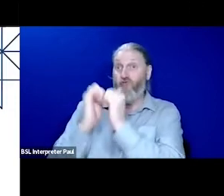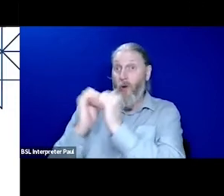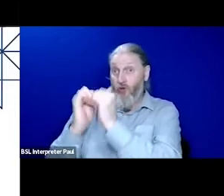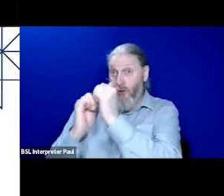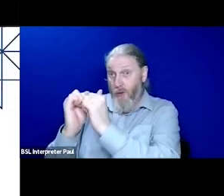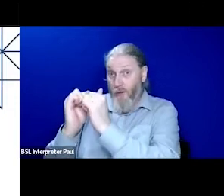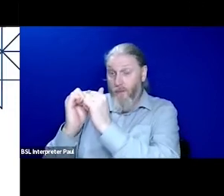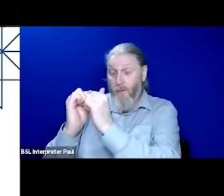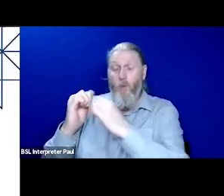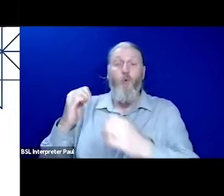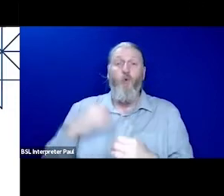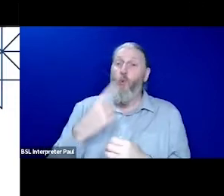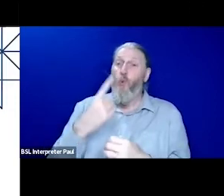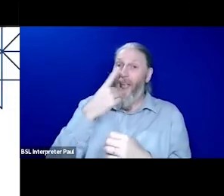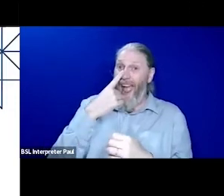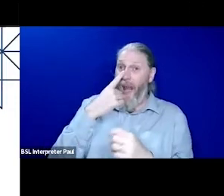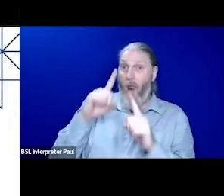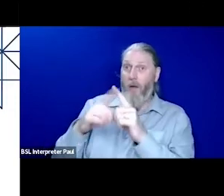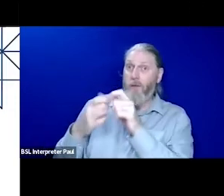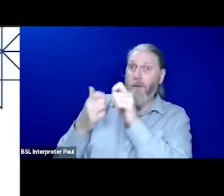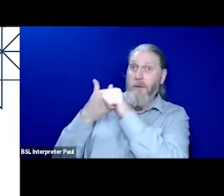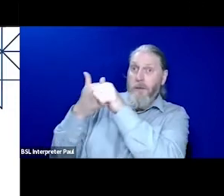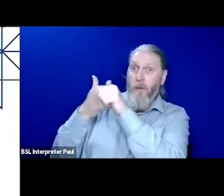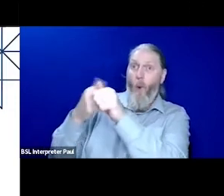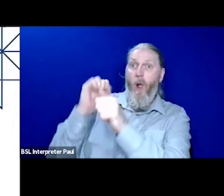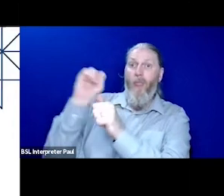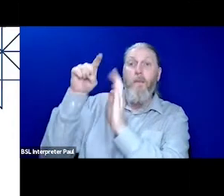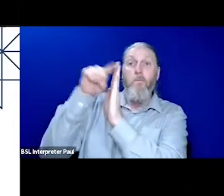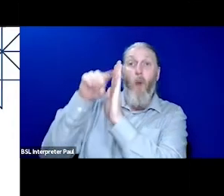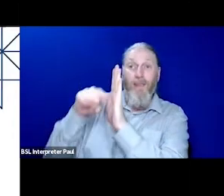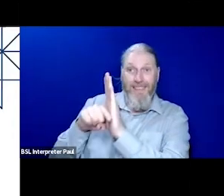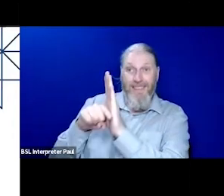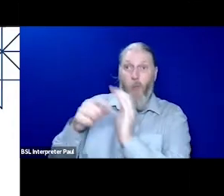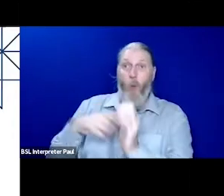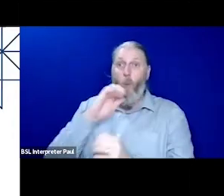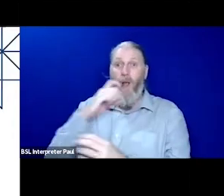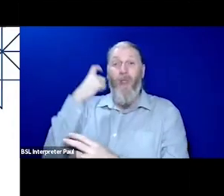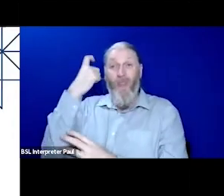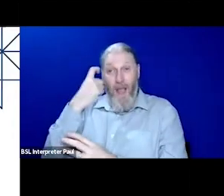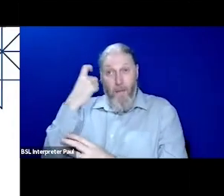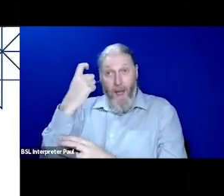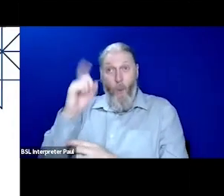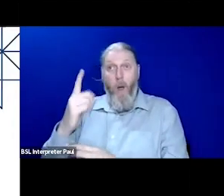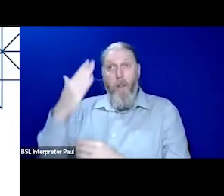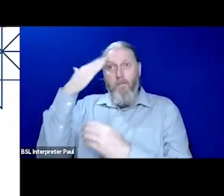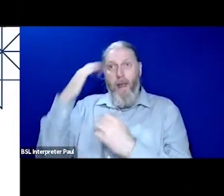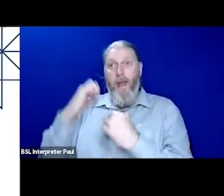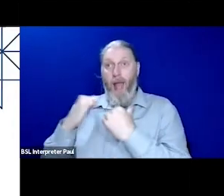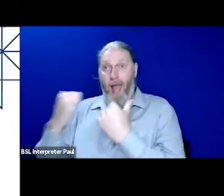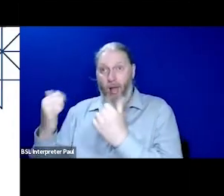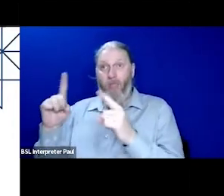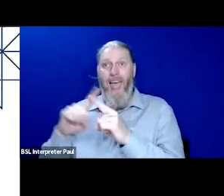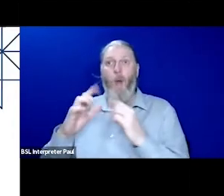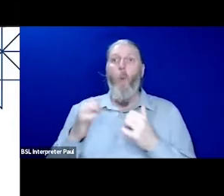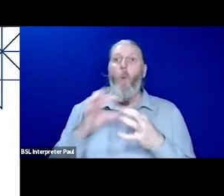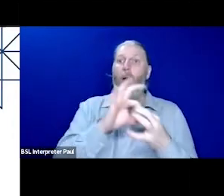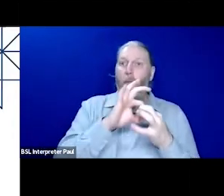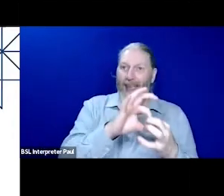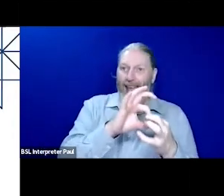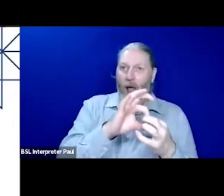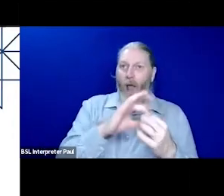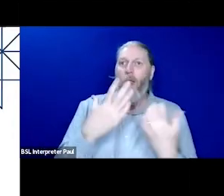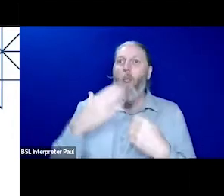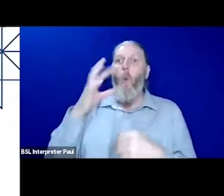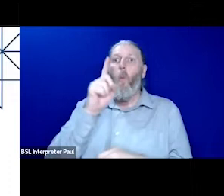policies that I've described that dual consider mental health and well-being, impacts and benefits. And again, you can